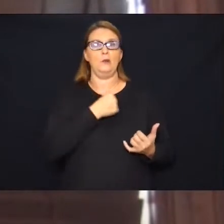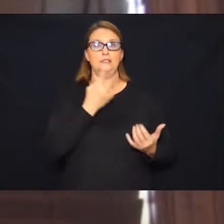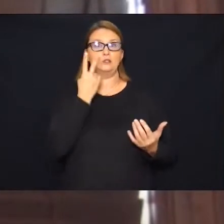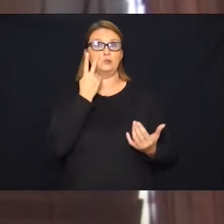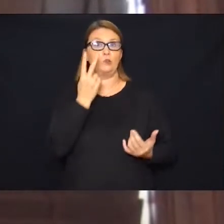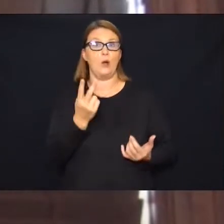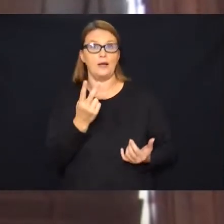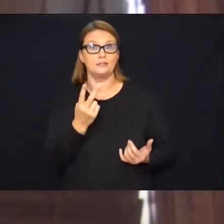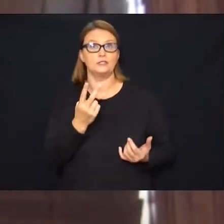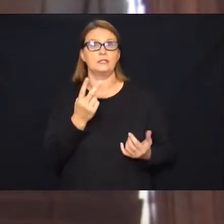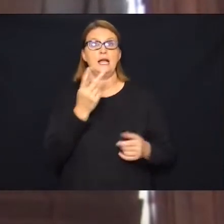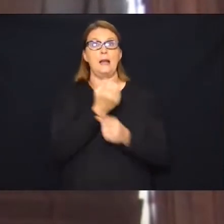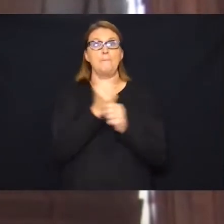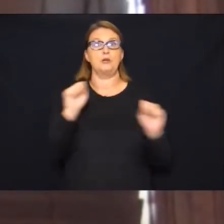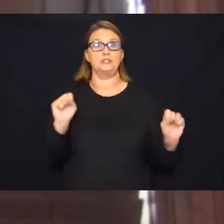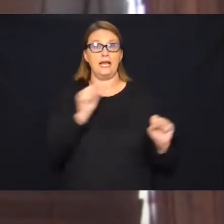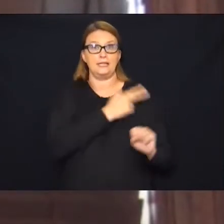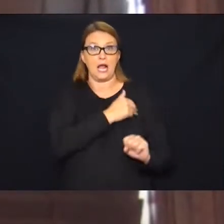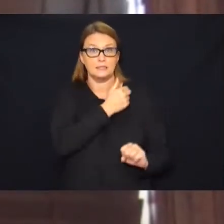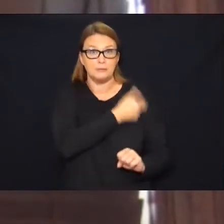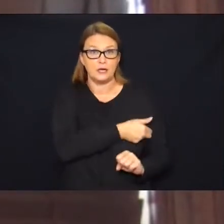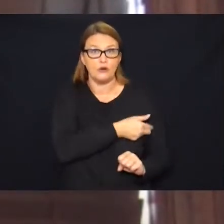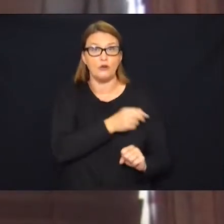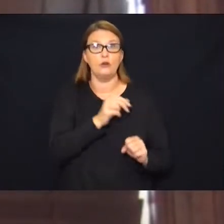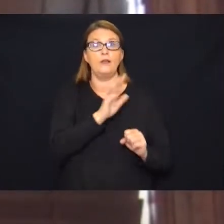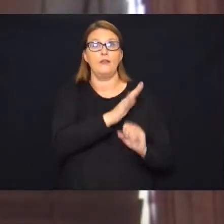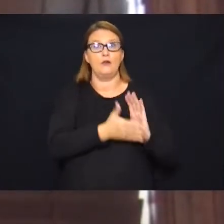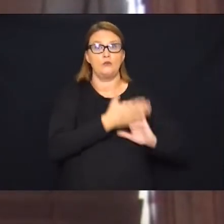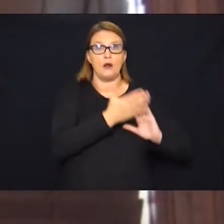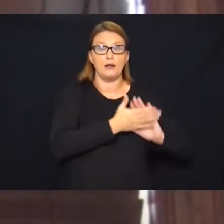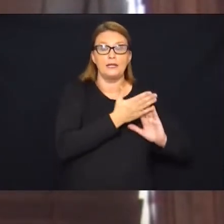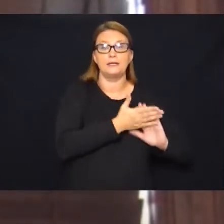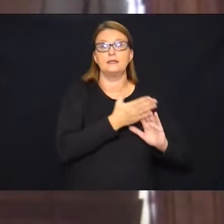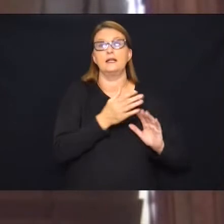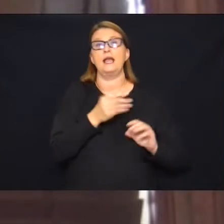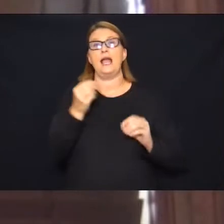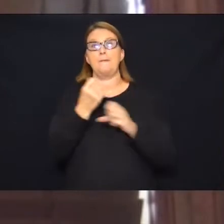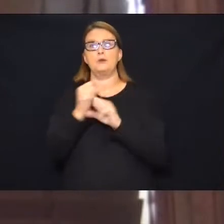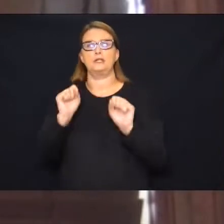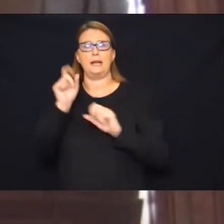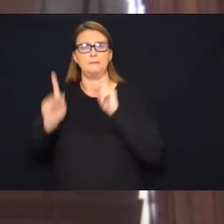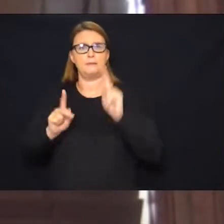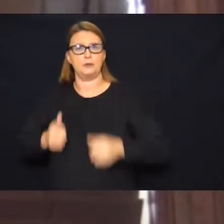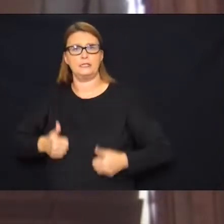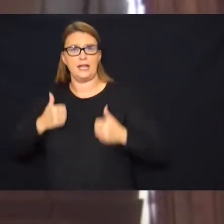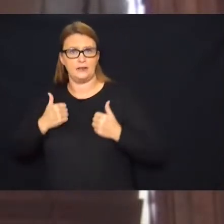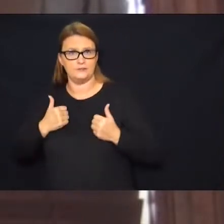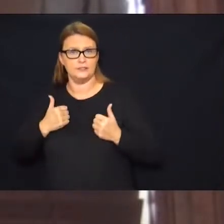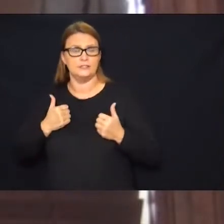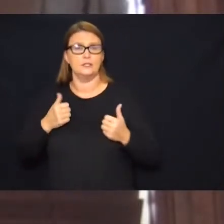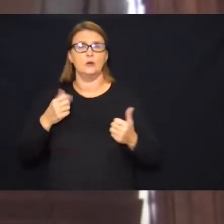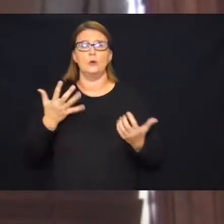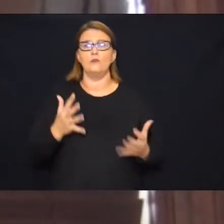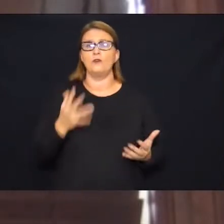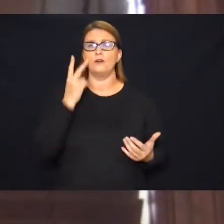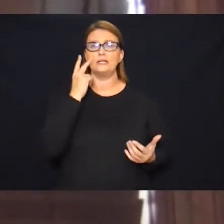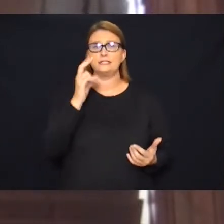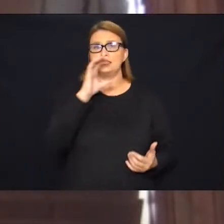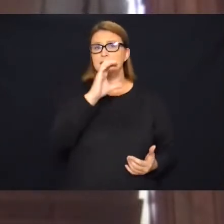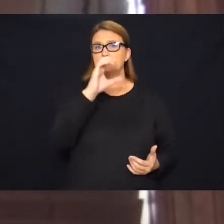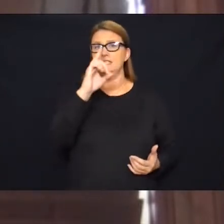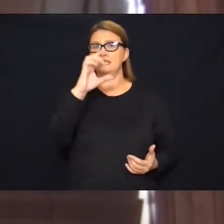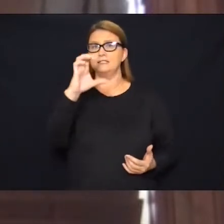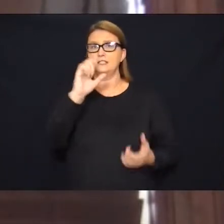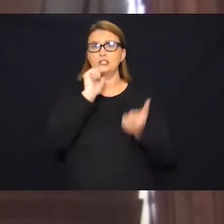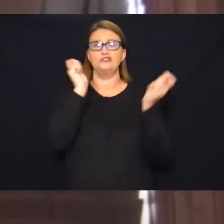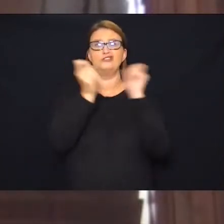us is to protect hospital function and capacity and protect lives. You've seen, and we talked about, the CDC has changed